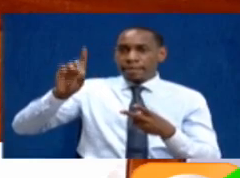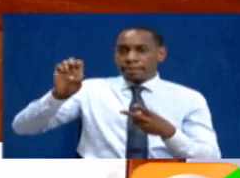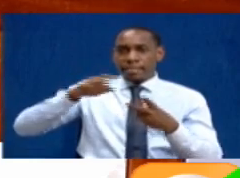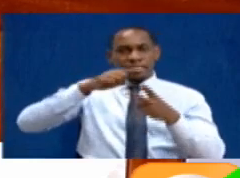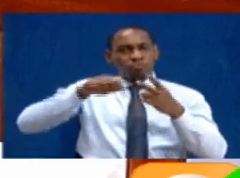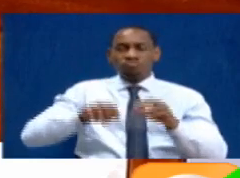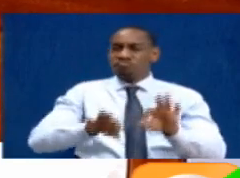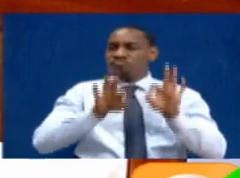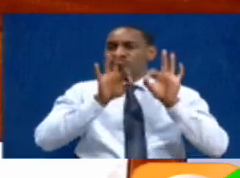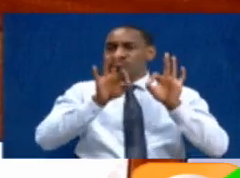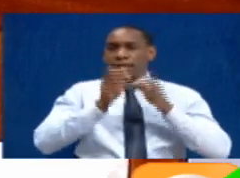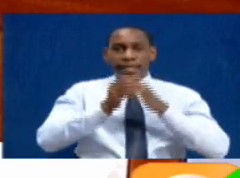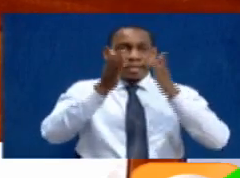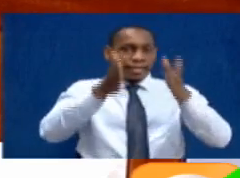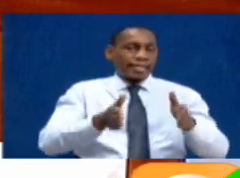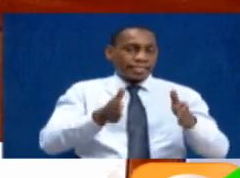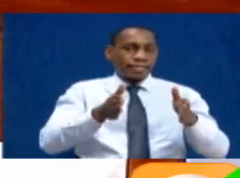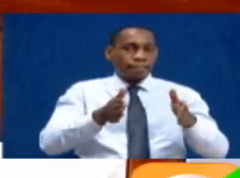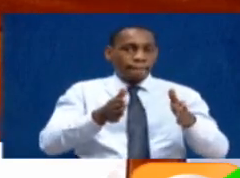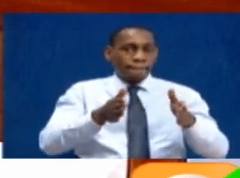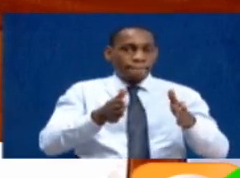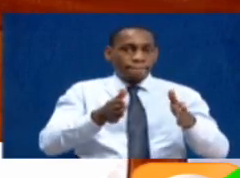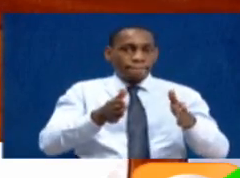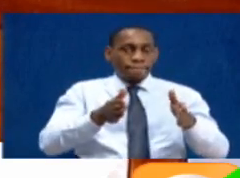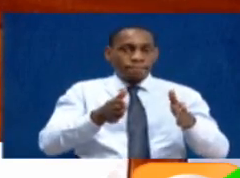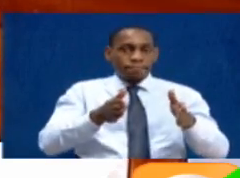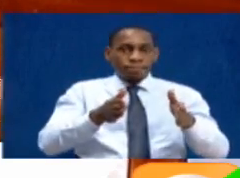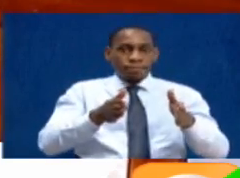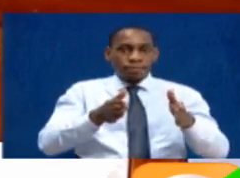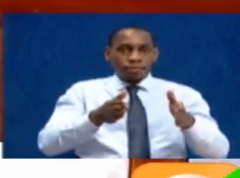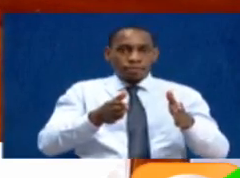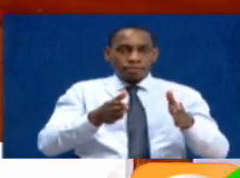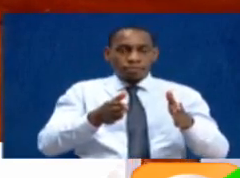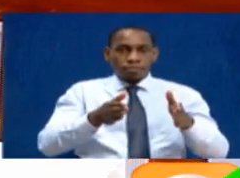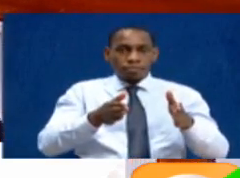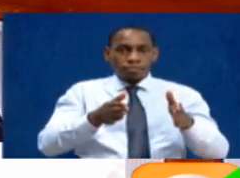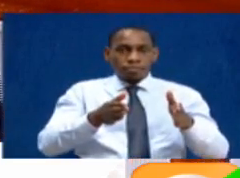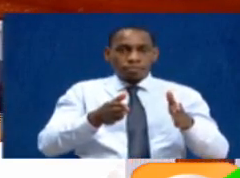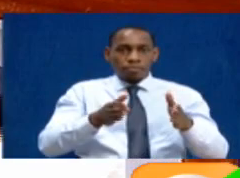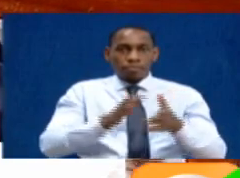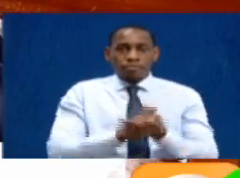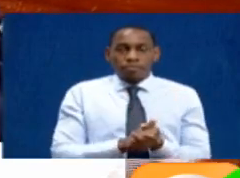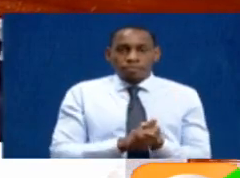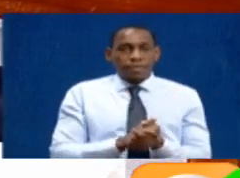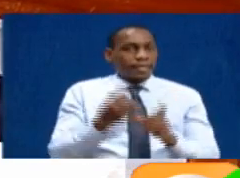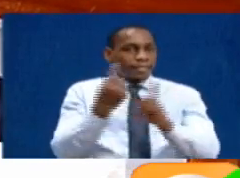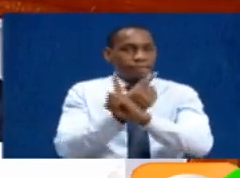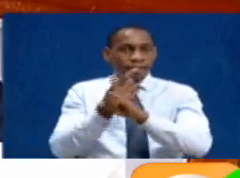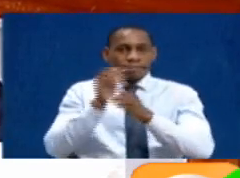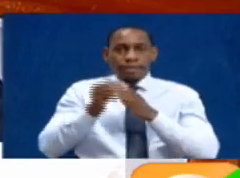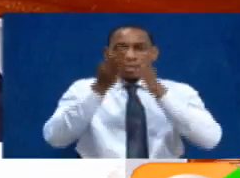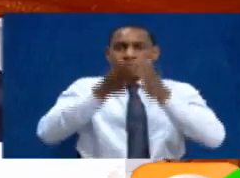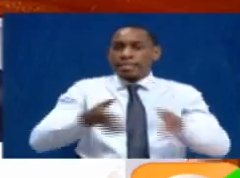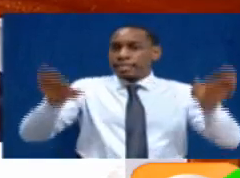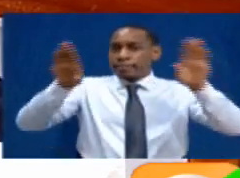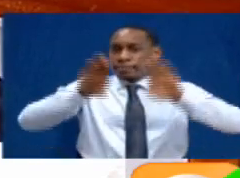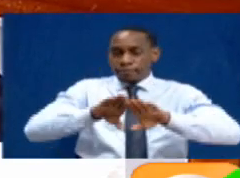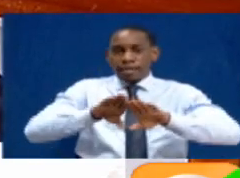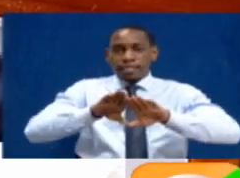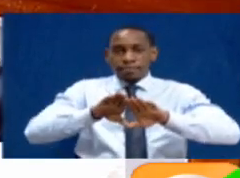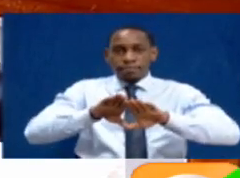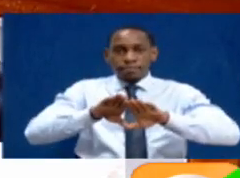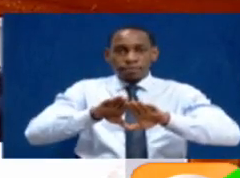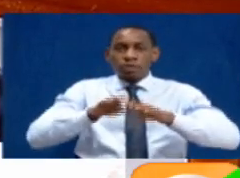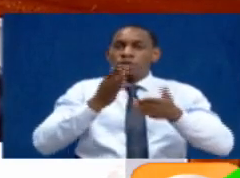Very brilliant leaders. Seronei, I wish you saw them. Mm. Arab Taita Towet in Rift Valley. I remember. Yeah, you